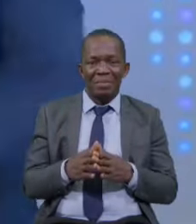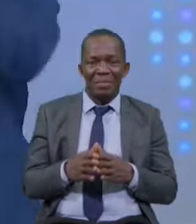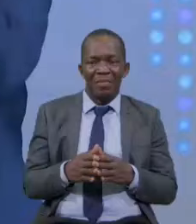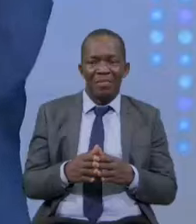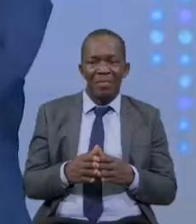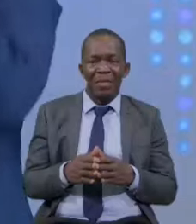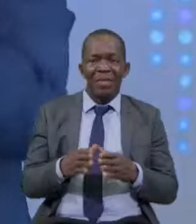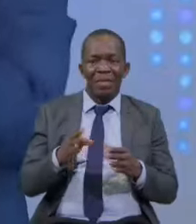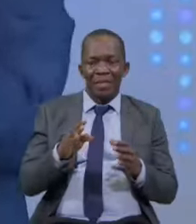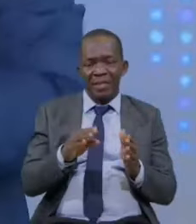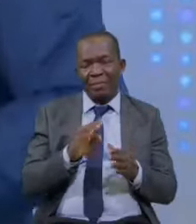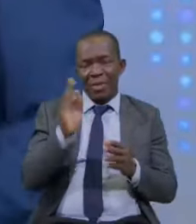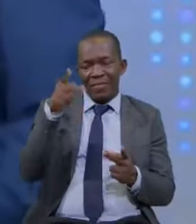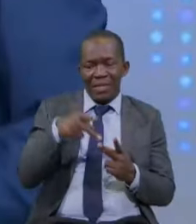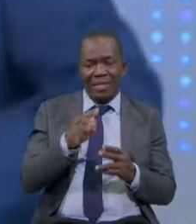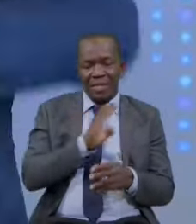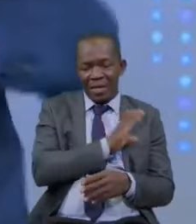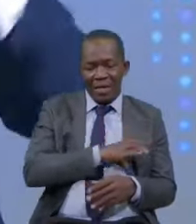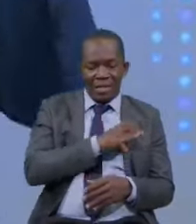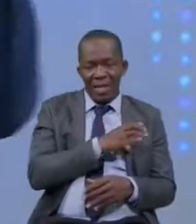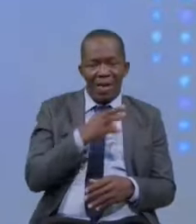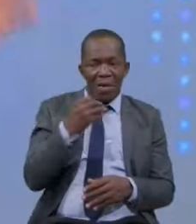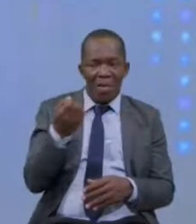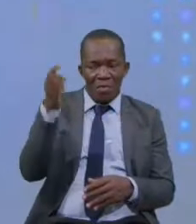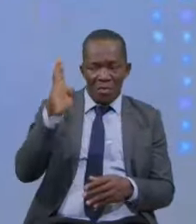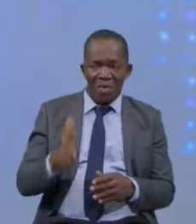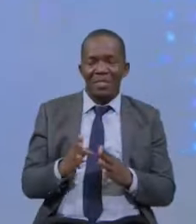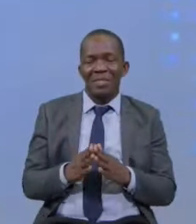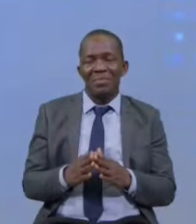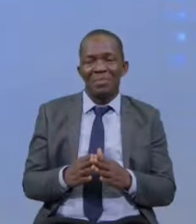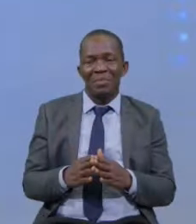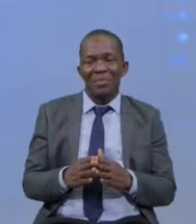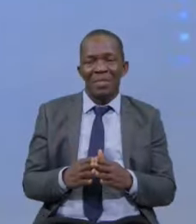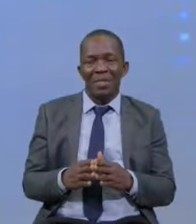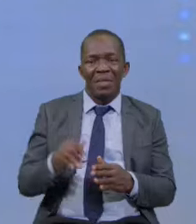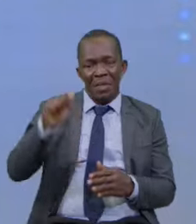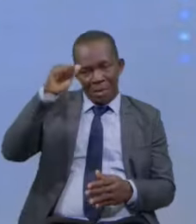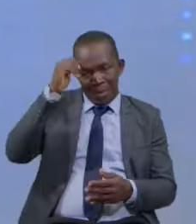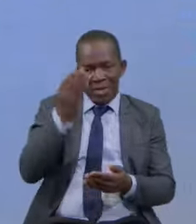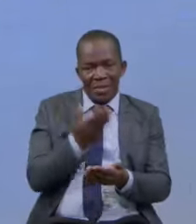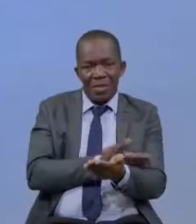God. Son of God, the Son of Man. Why?